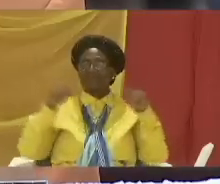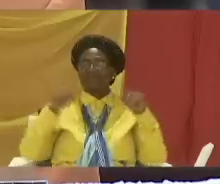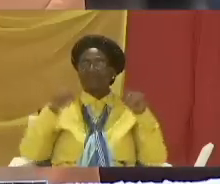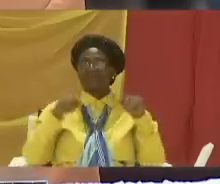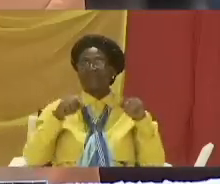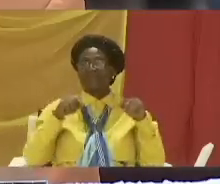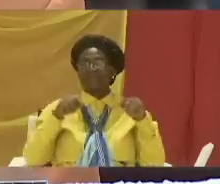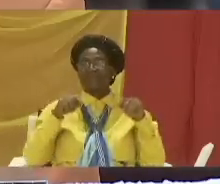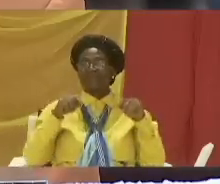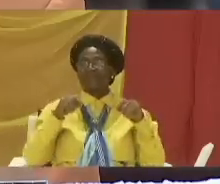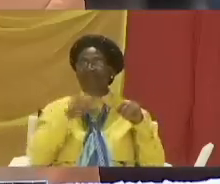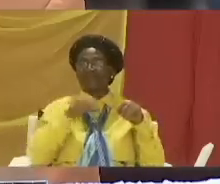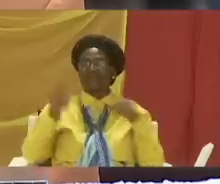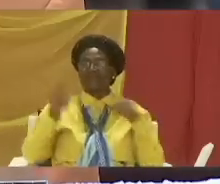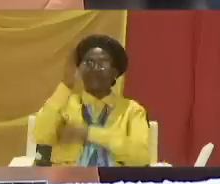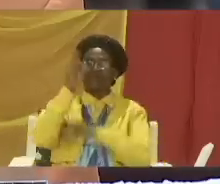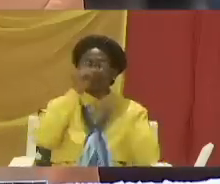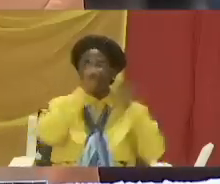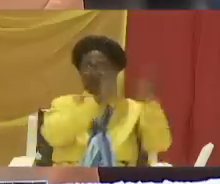and God honored the decree.